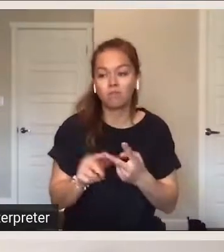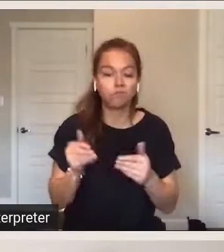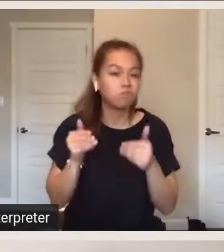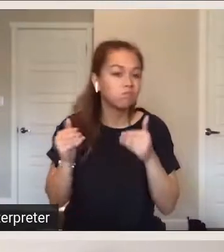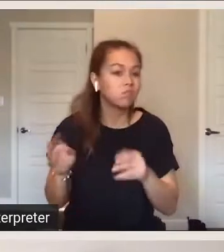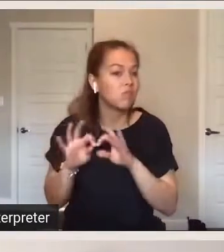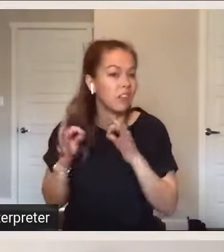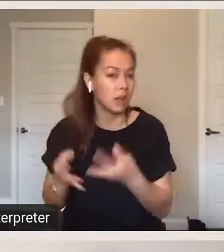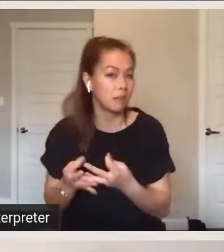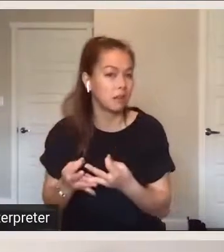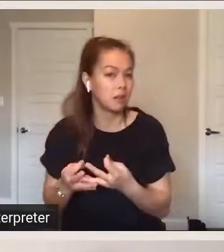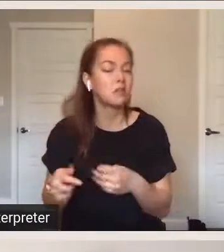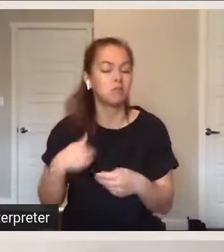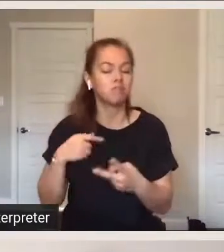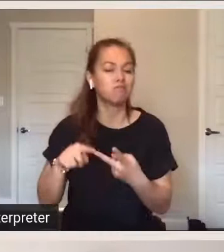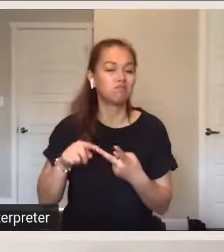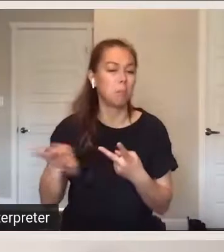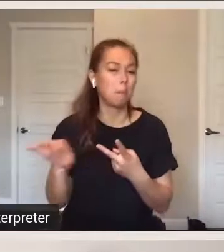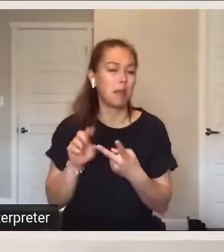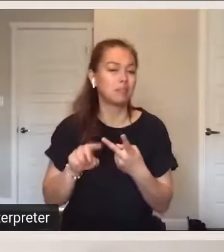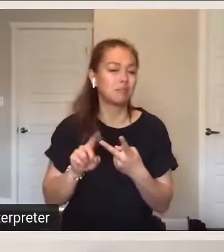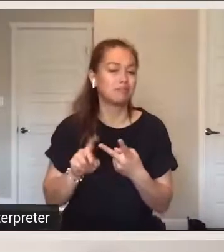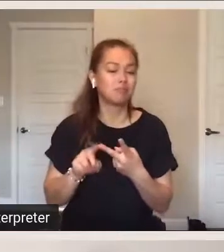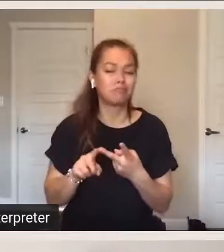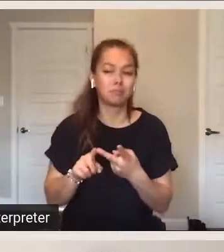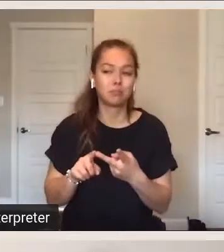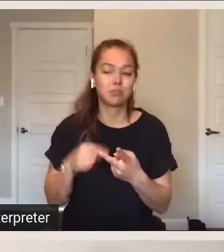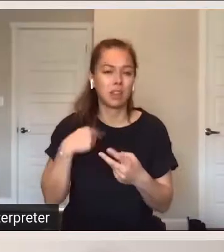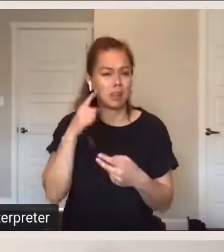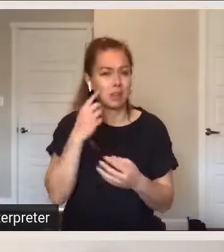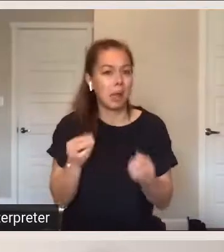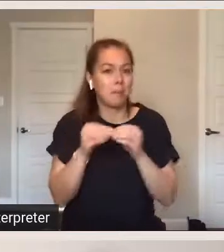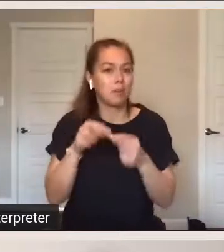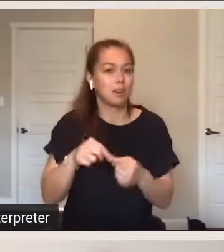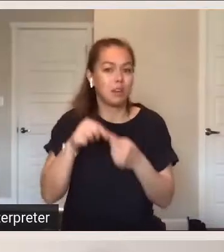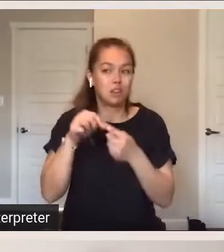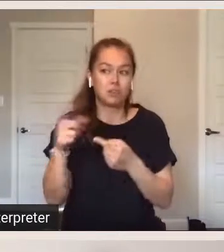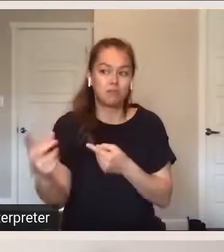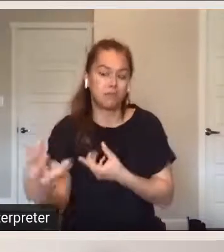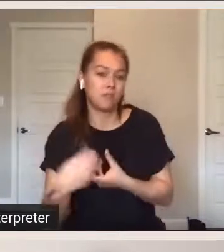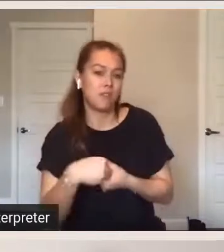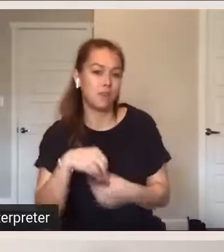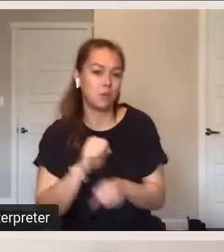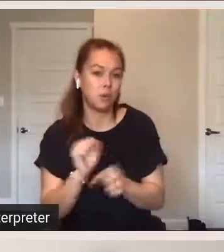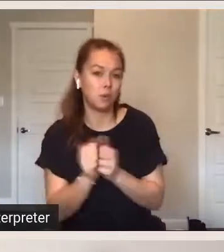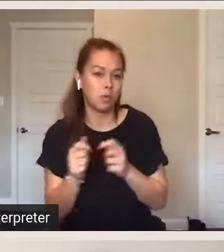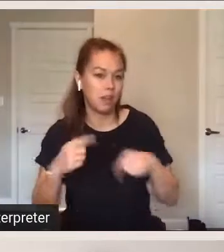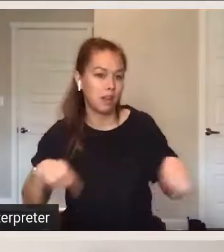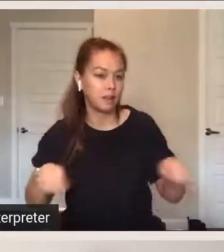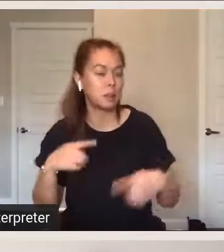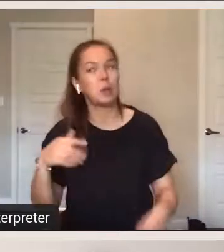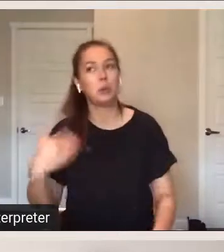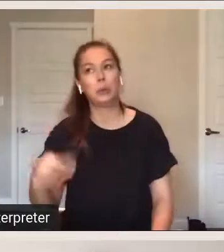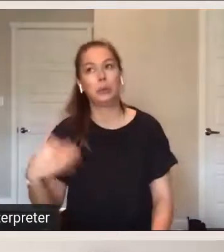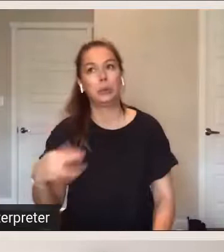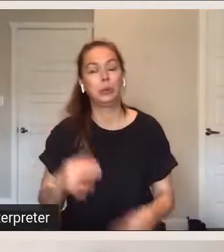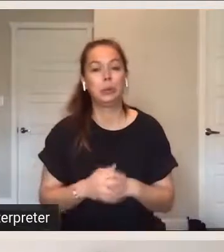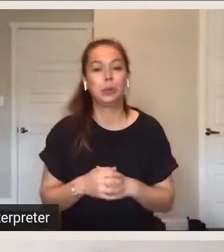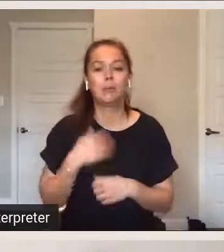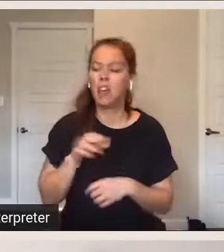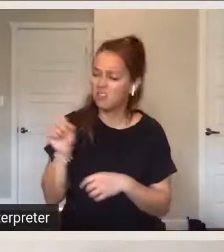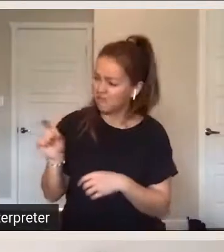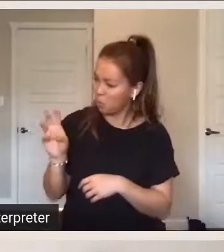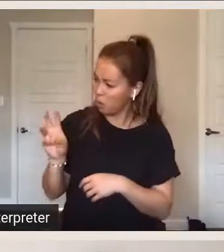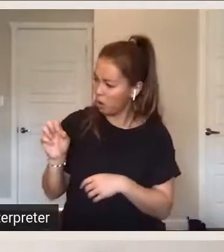special having them work with us also. And I guess, I don't know, Warren, I don't know what gave you that